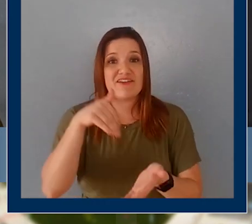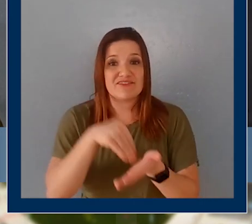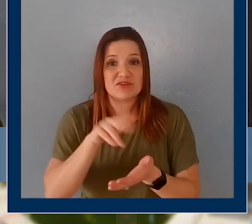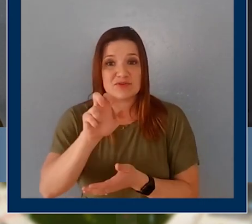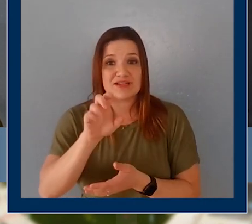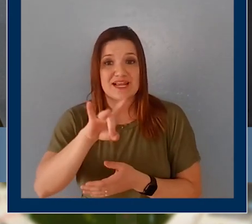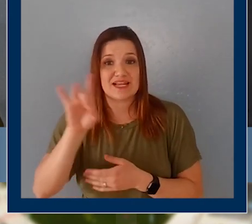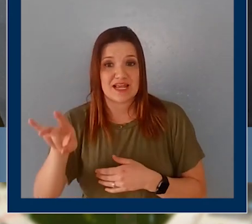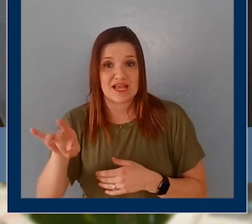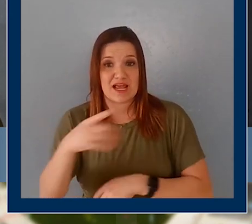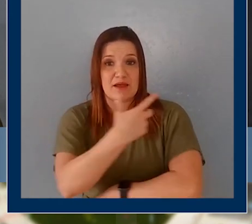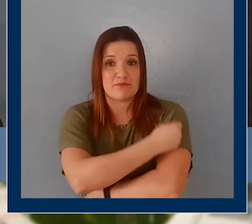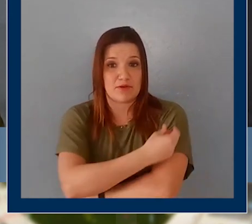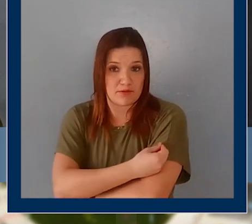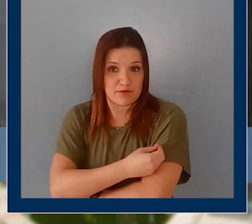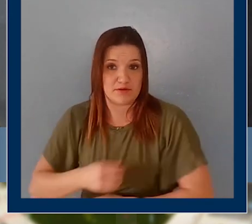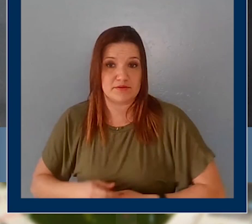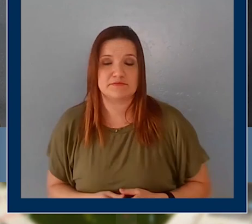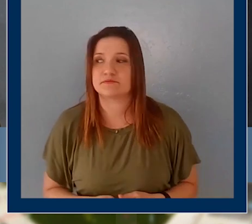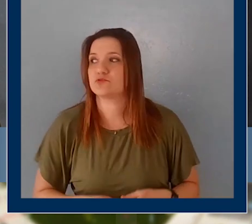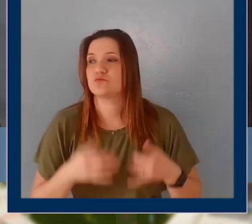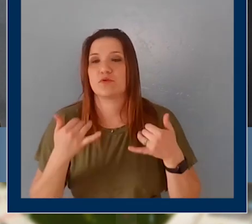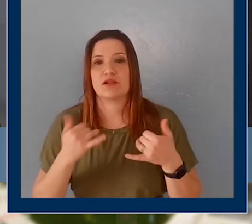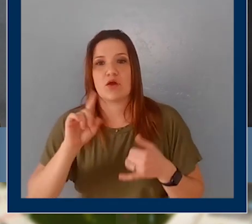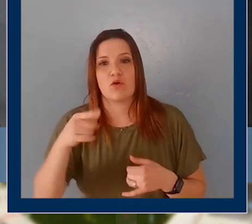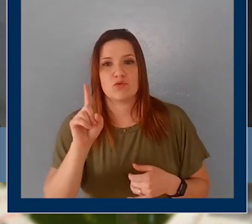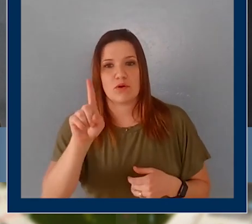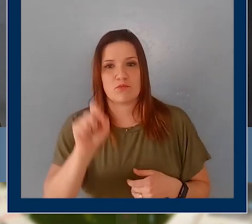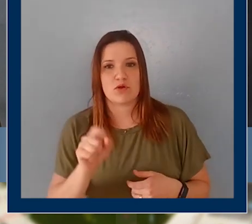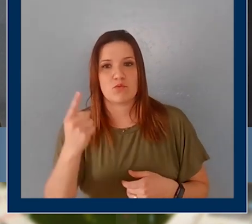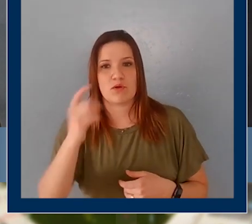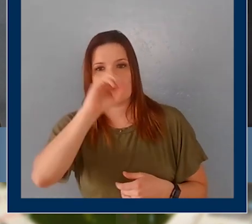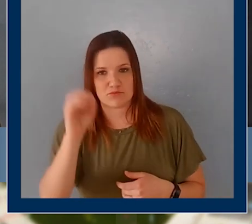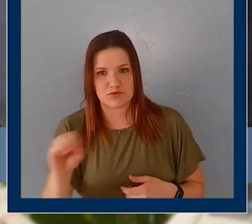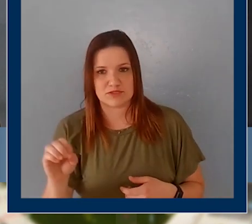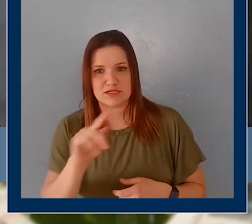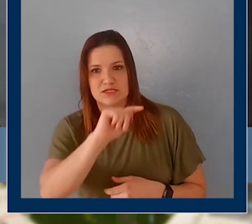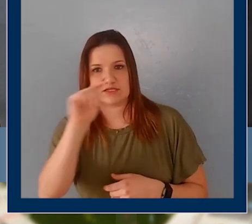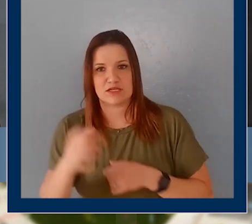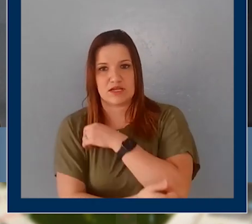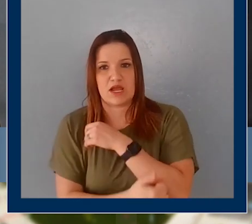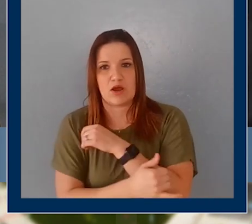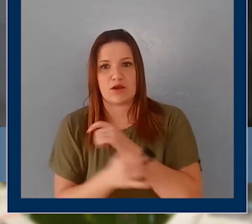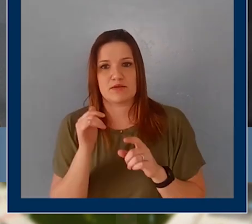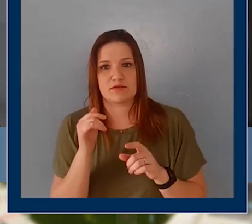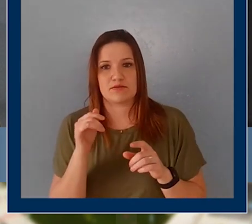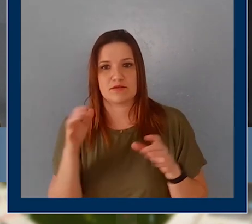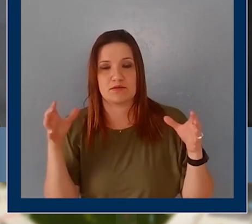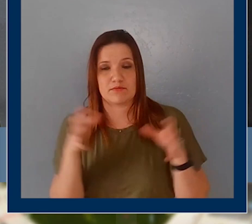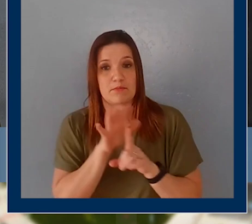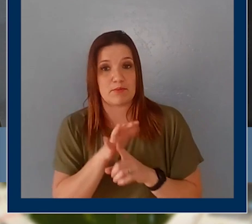So Tulare County has received 18,275 doses of the Pfizer and